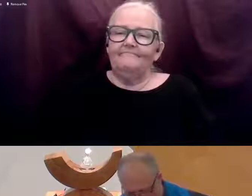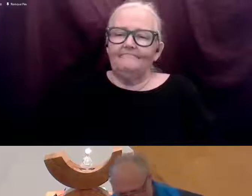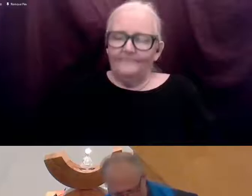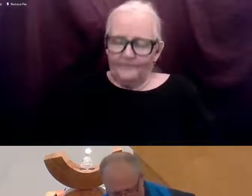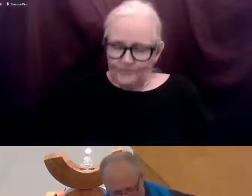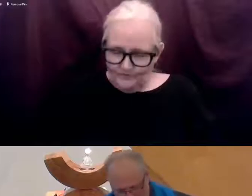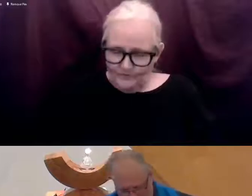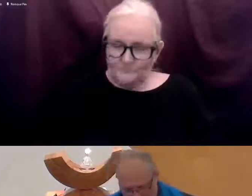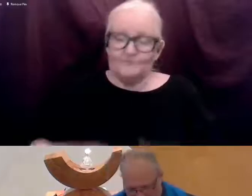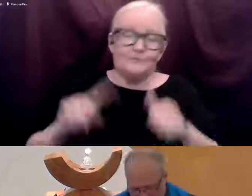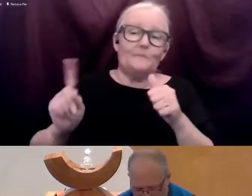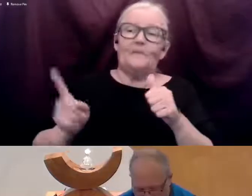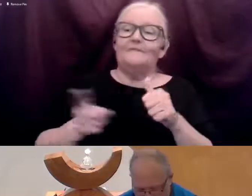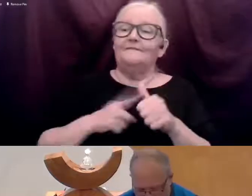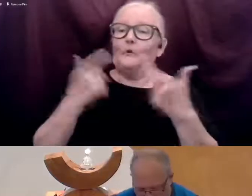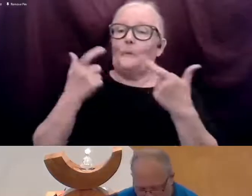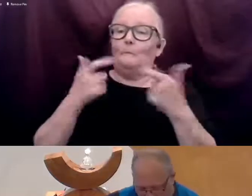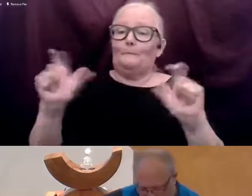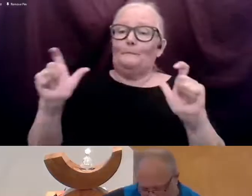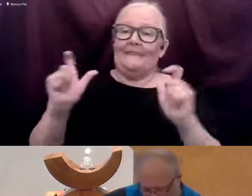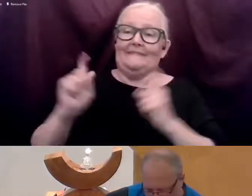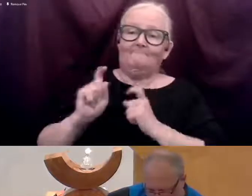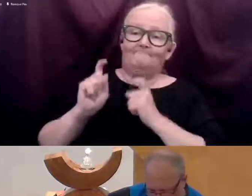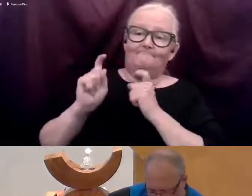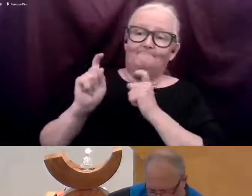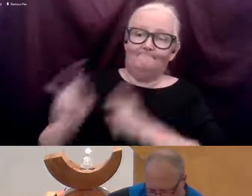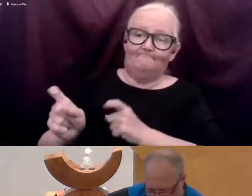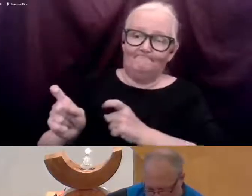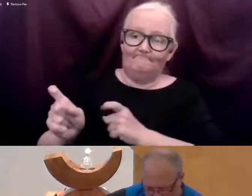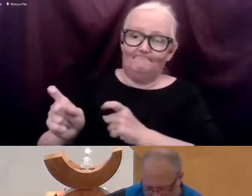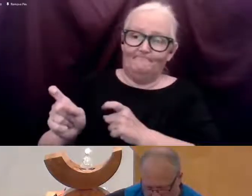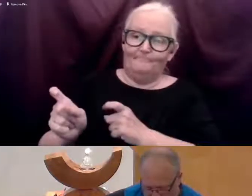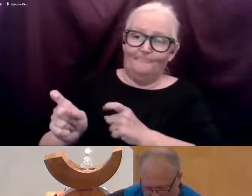we have is